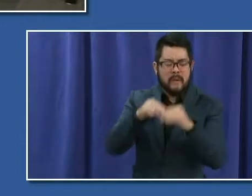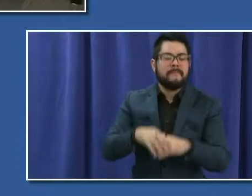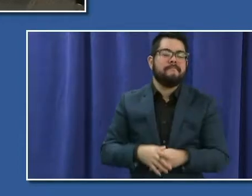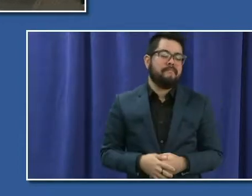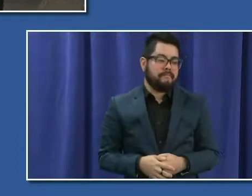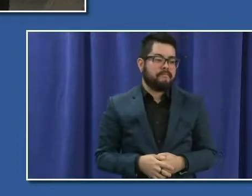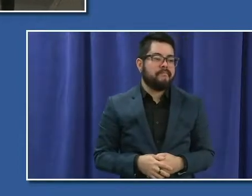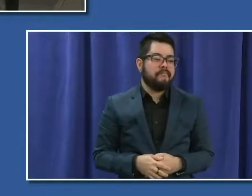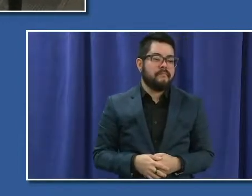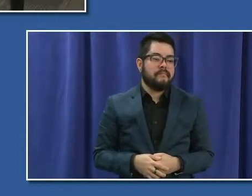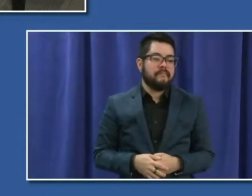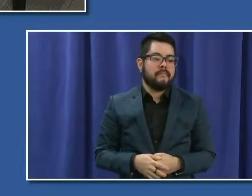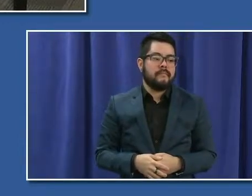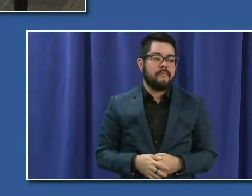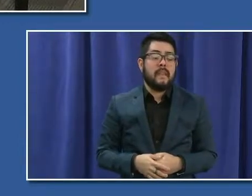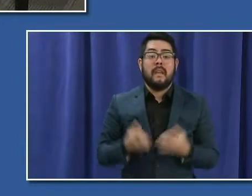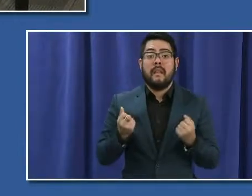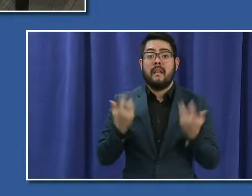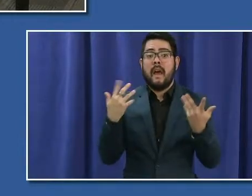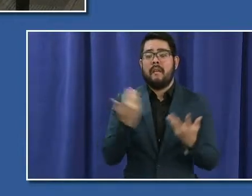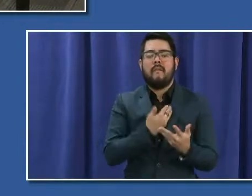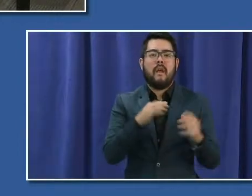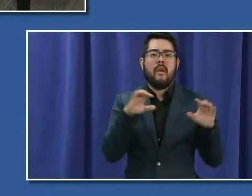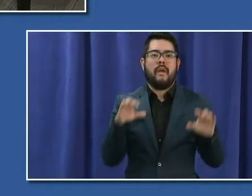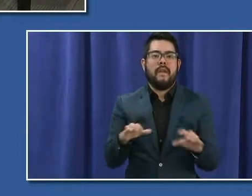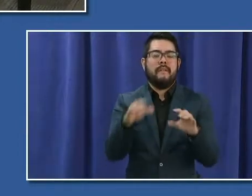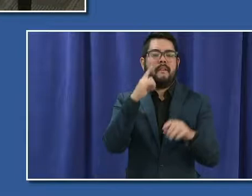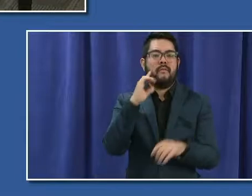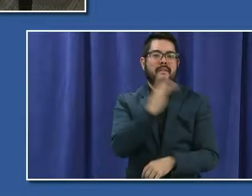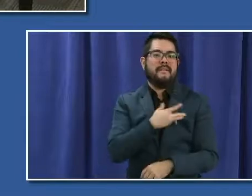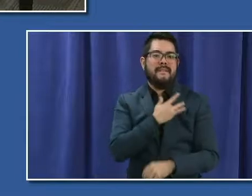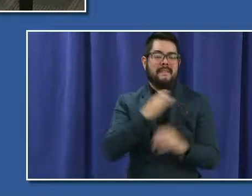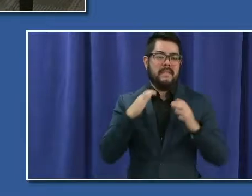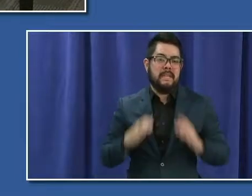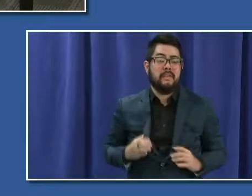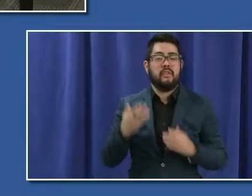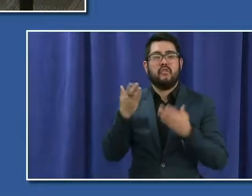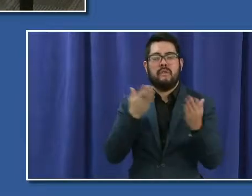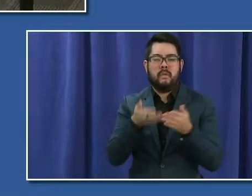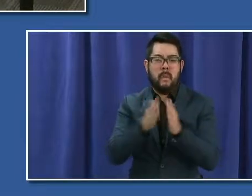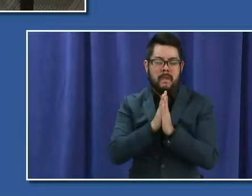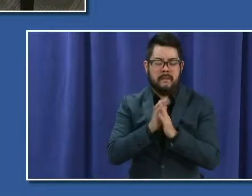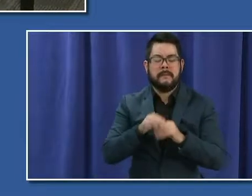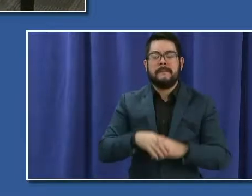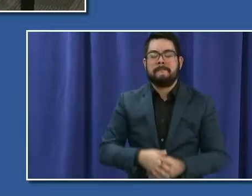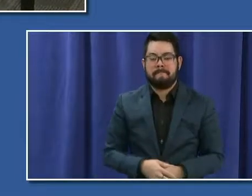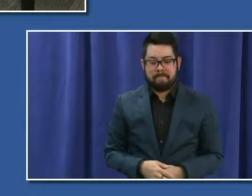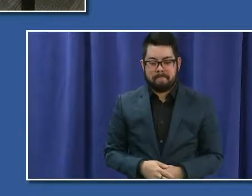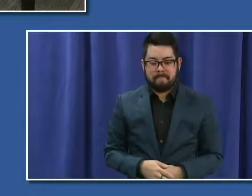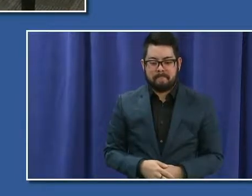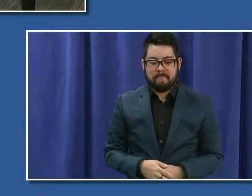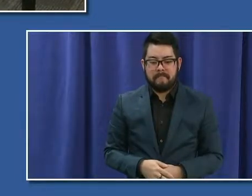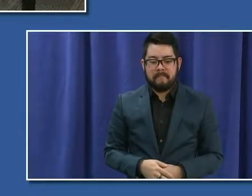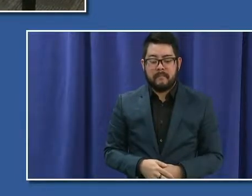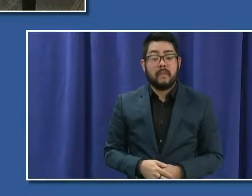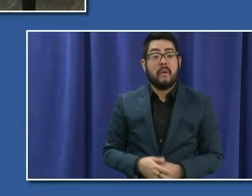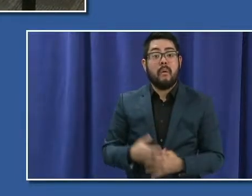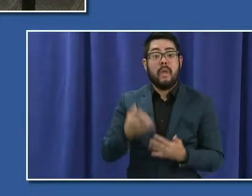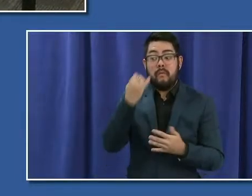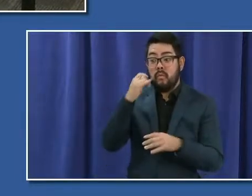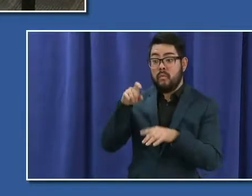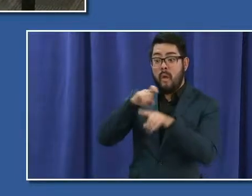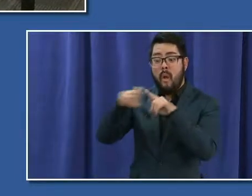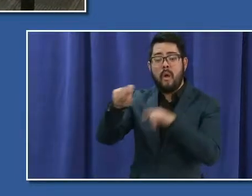activity revolves around citizen service requests. So just by calling 311,